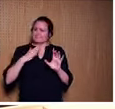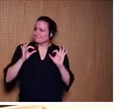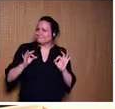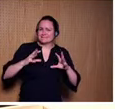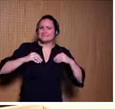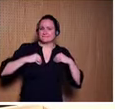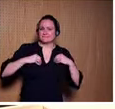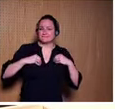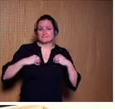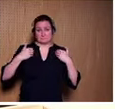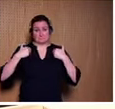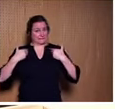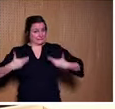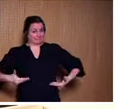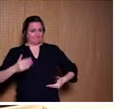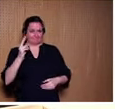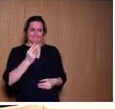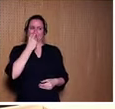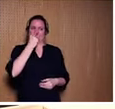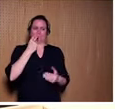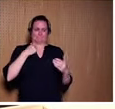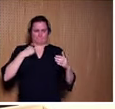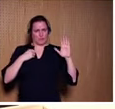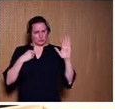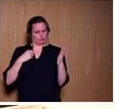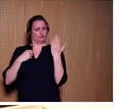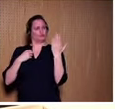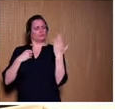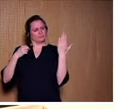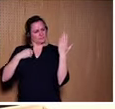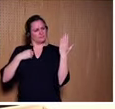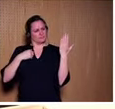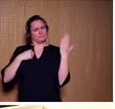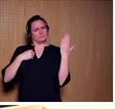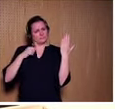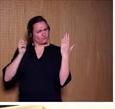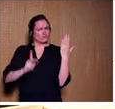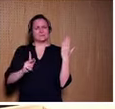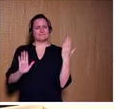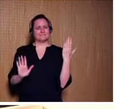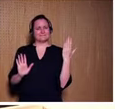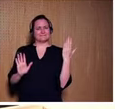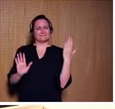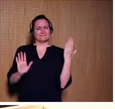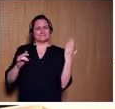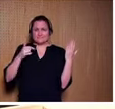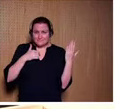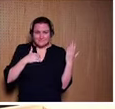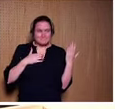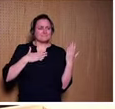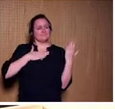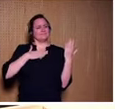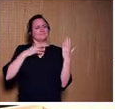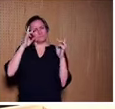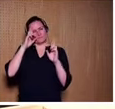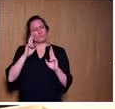I am hope. Our dreams and our hopes brought us this far. The hope is visible in our gathering here,